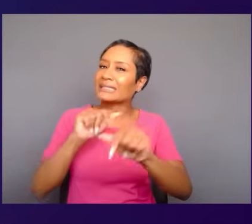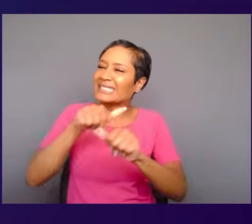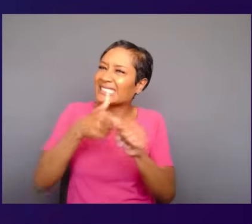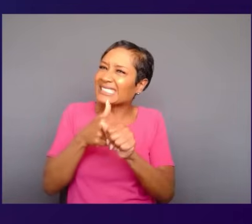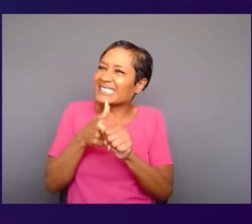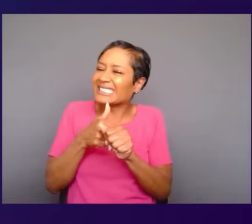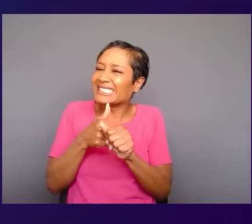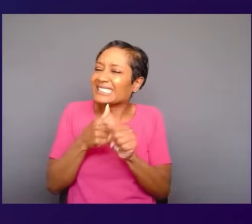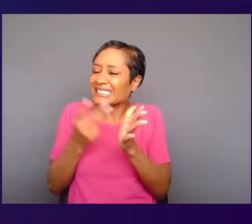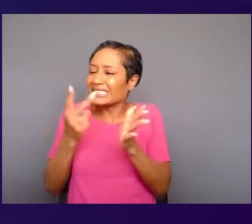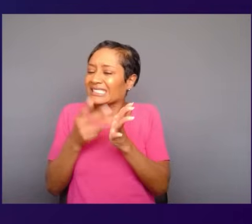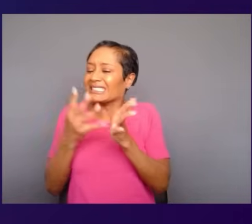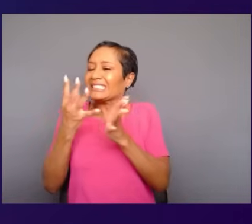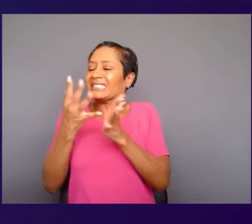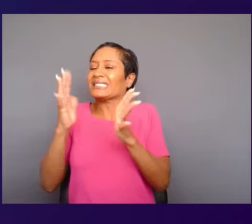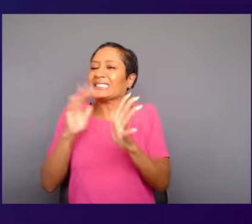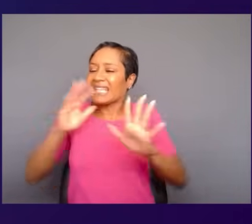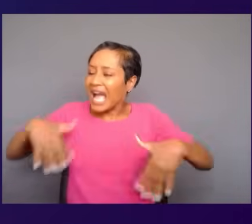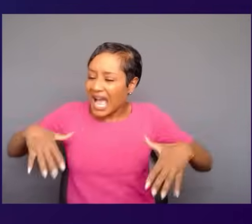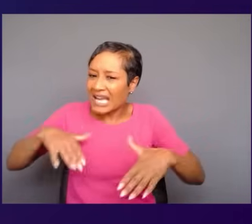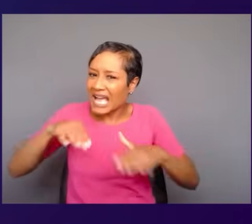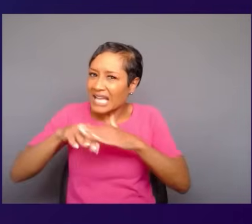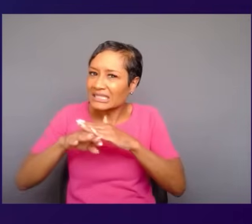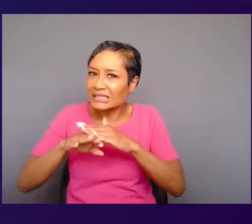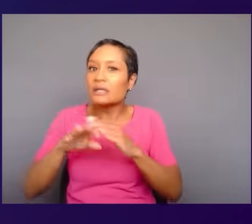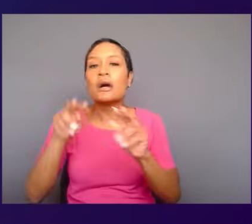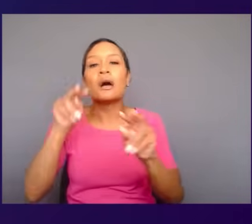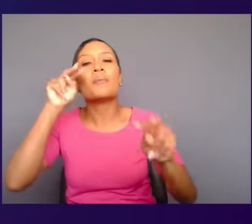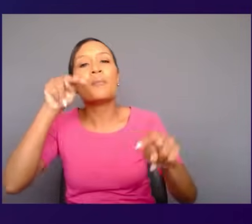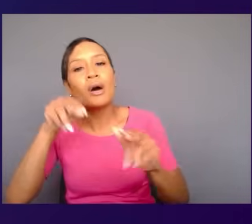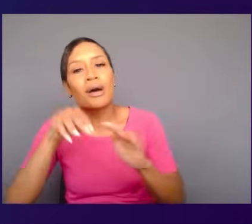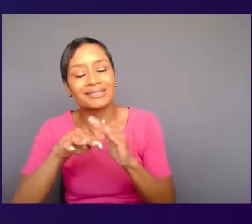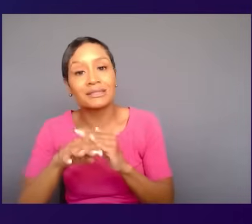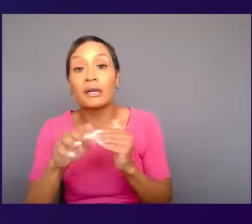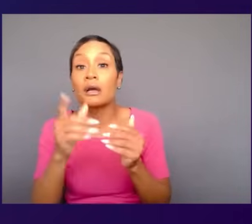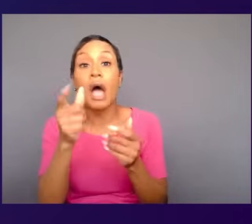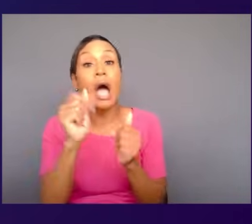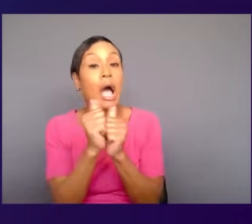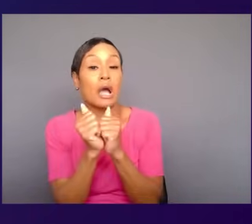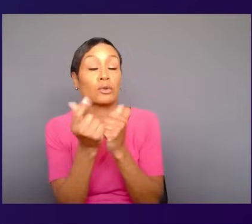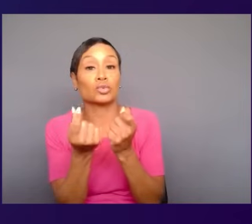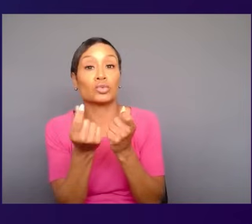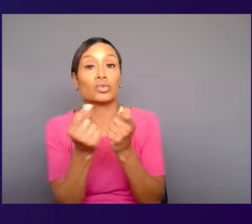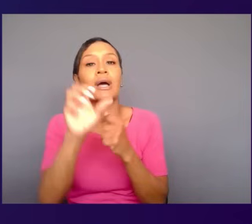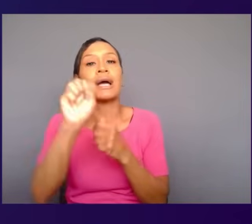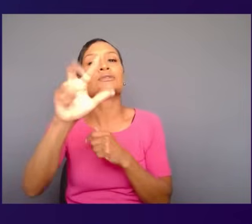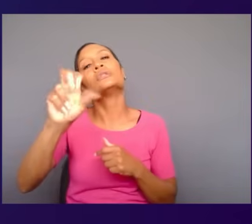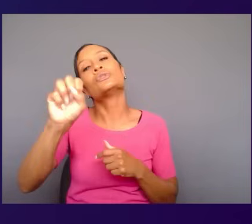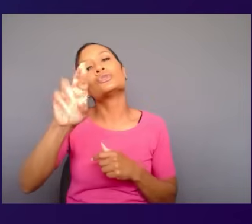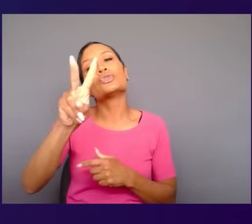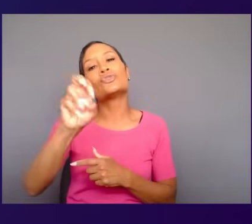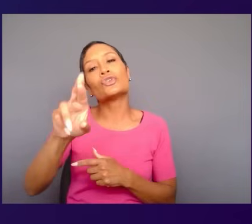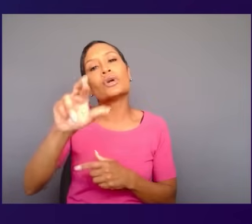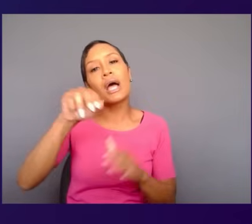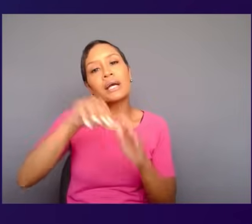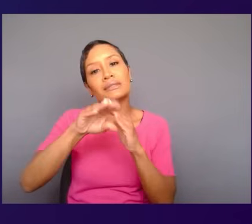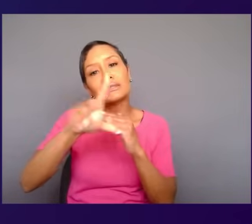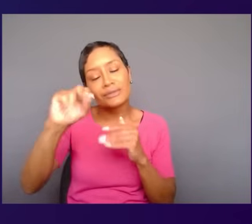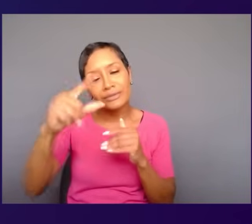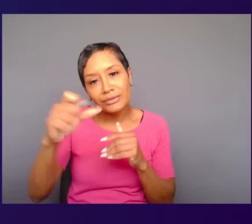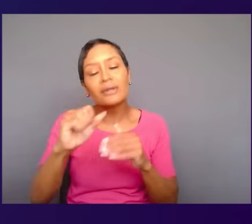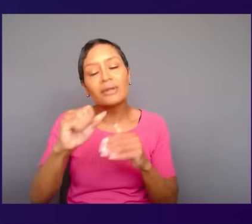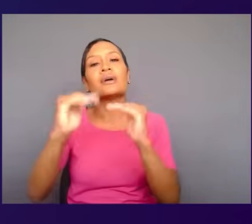shouldn't have been, you want to monitor access. And your primary options for that are S3 Server Access Logs and AWS